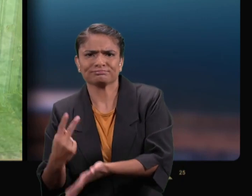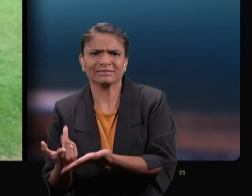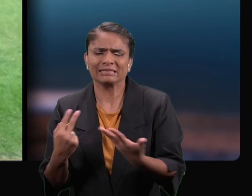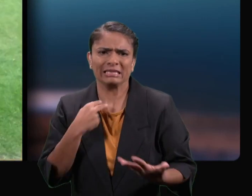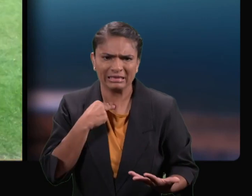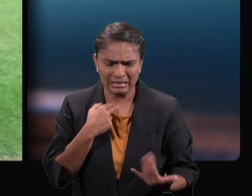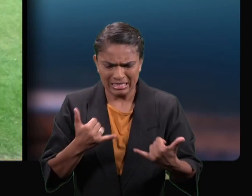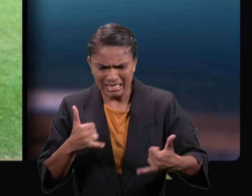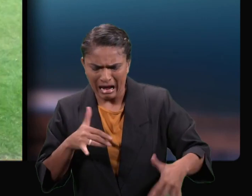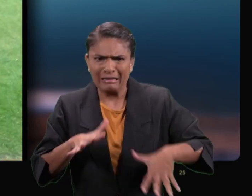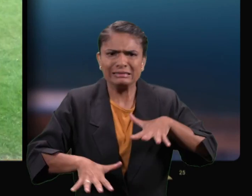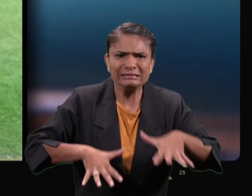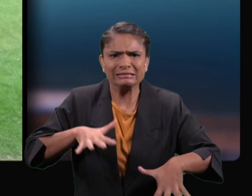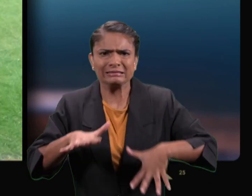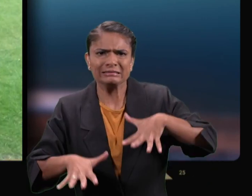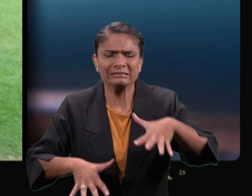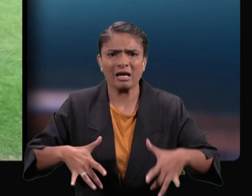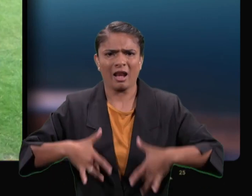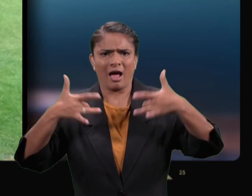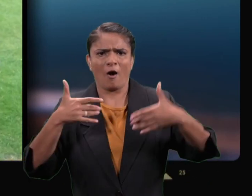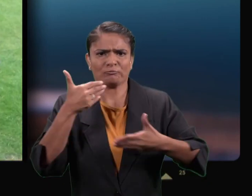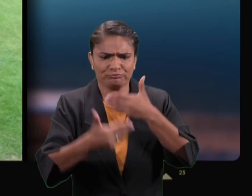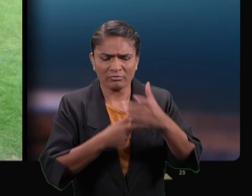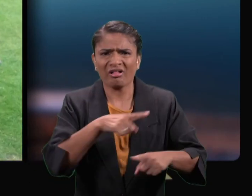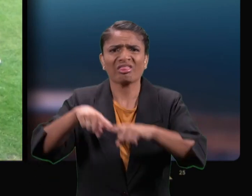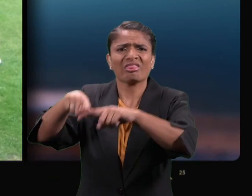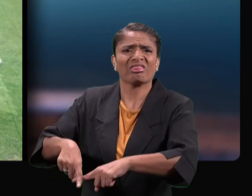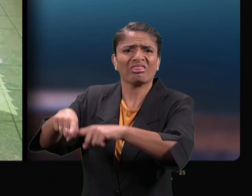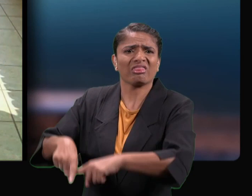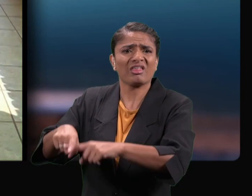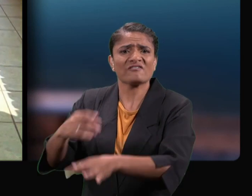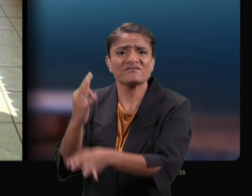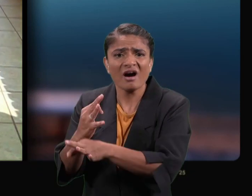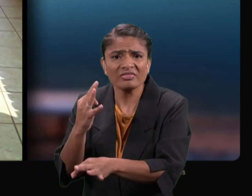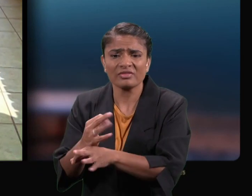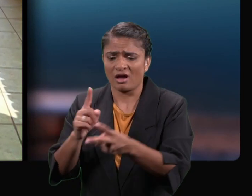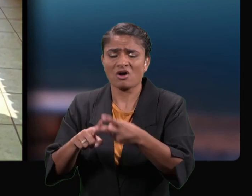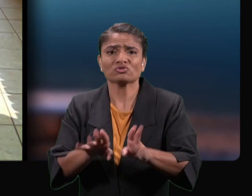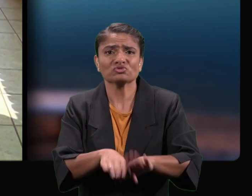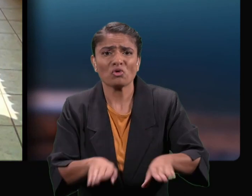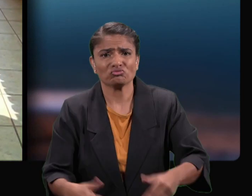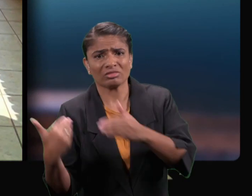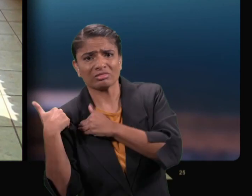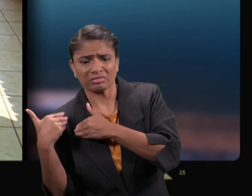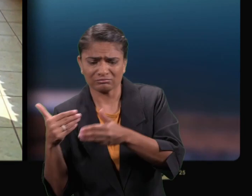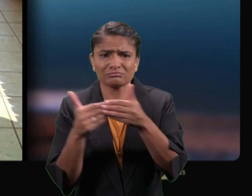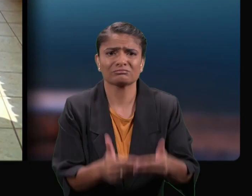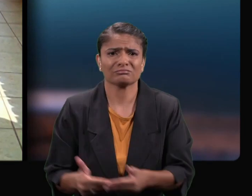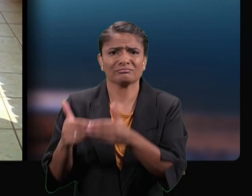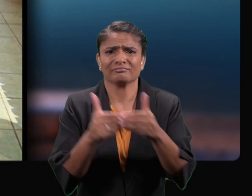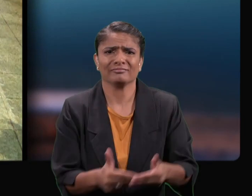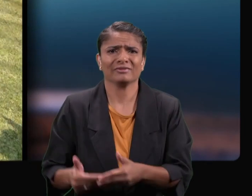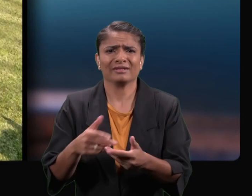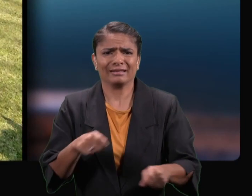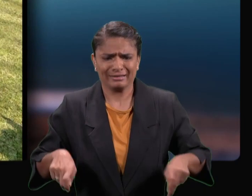with her circumstances was difficult. A mother of 2, she had to rely on her father to be her and her children's caregiver. Getting used